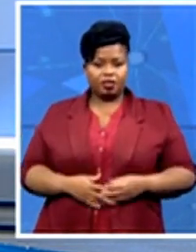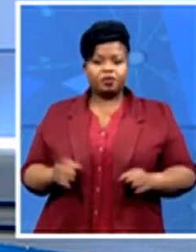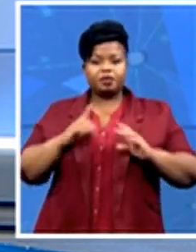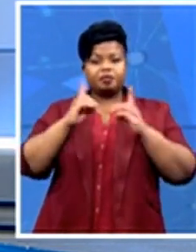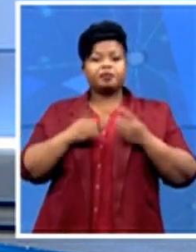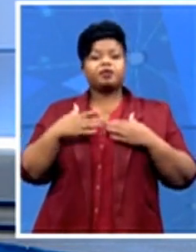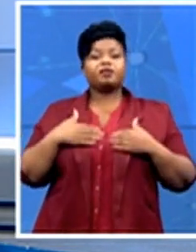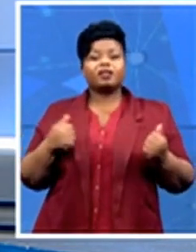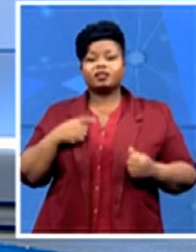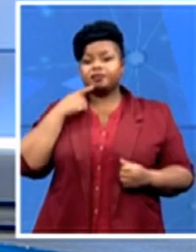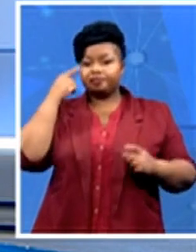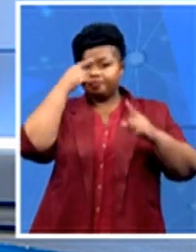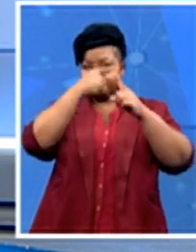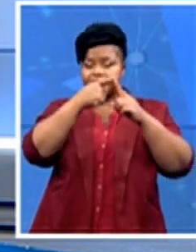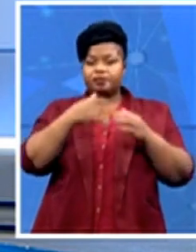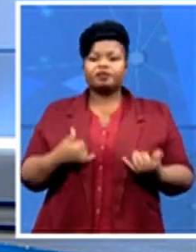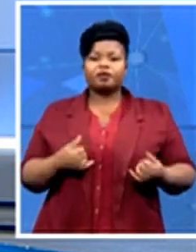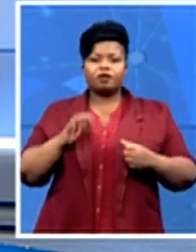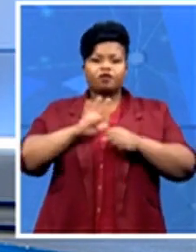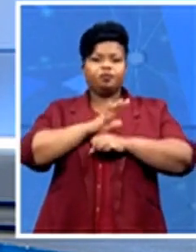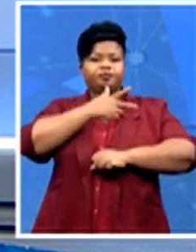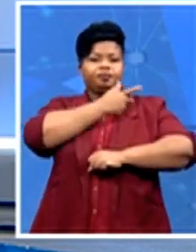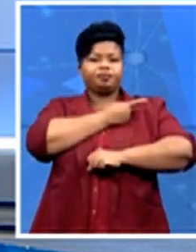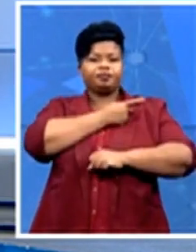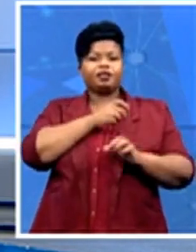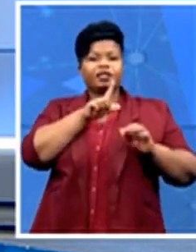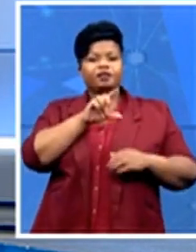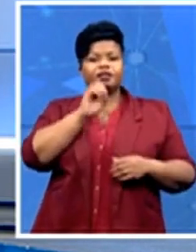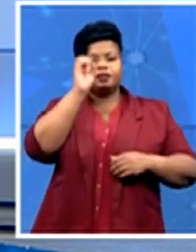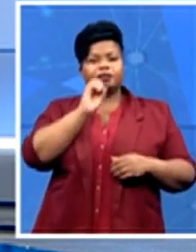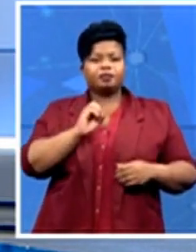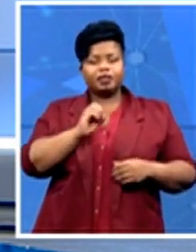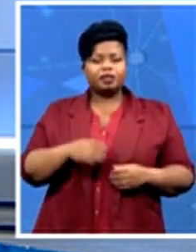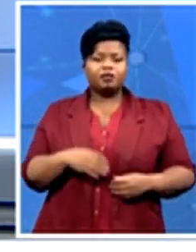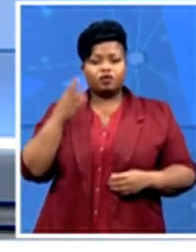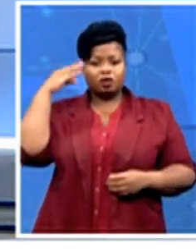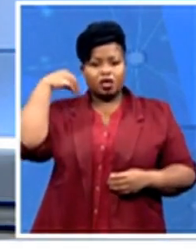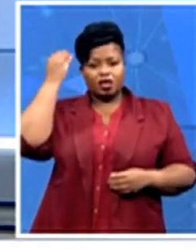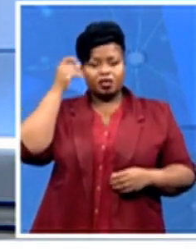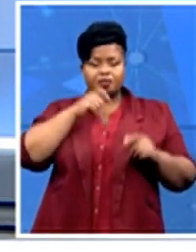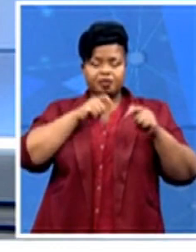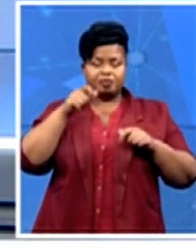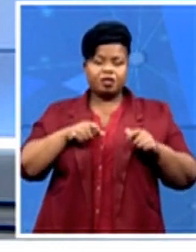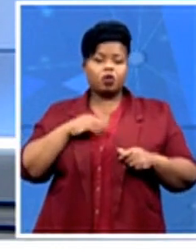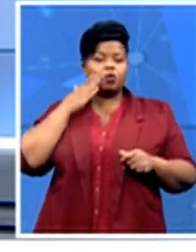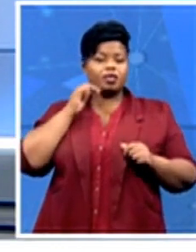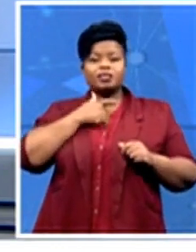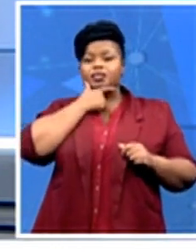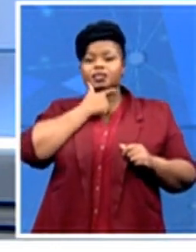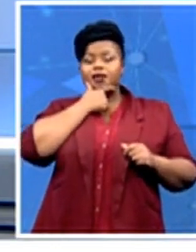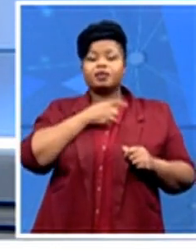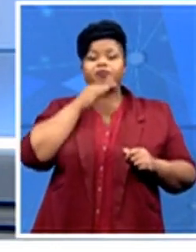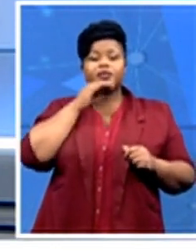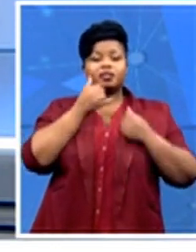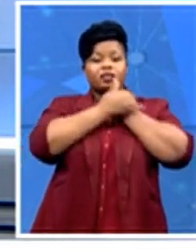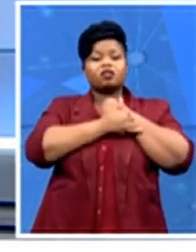fully vaccinating 70% of the adult population by December. This means the country will have to vaccinate 29 million